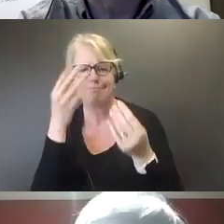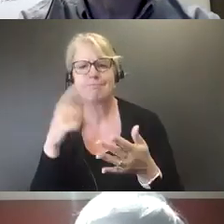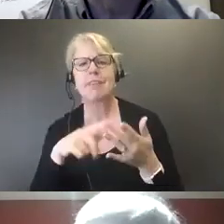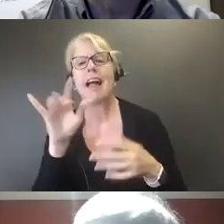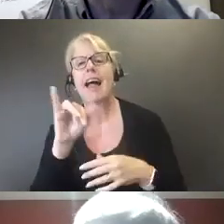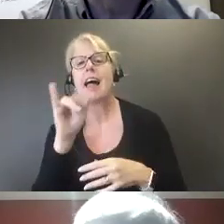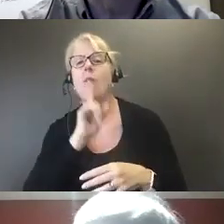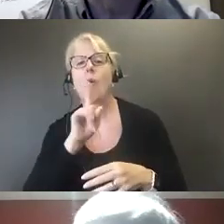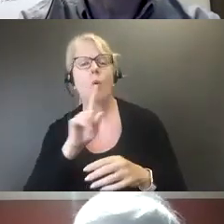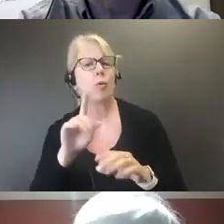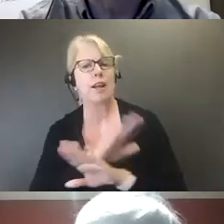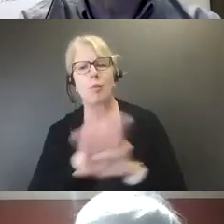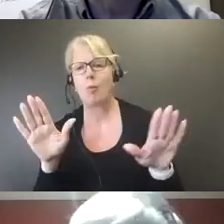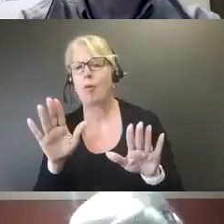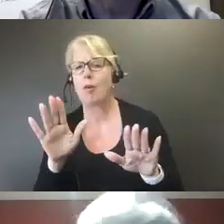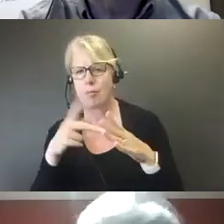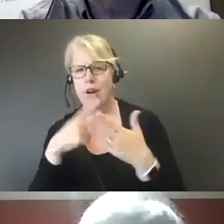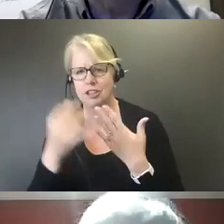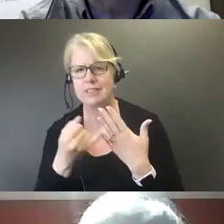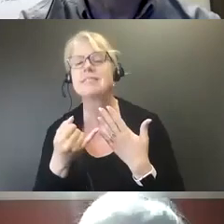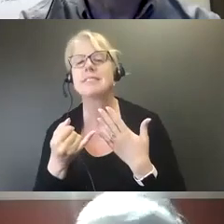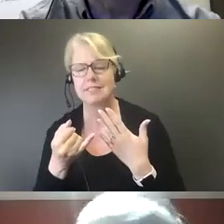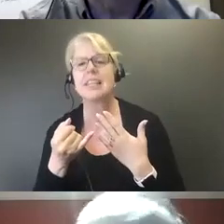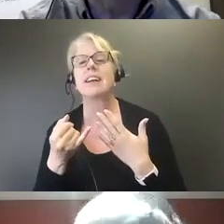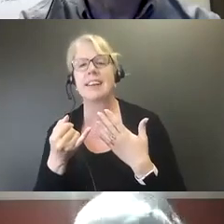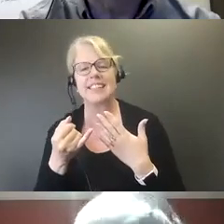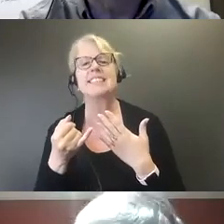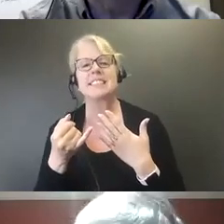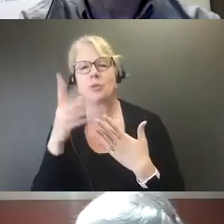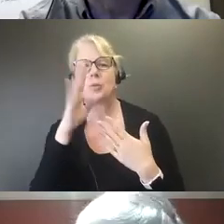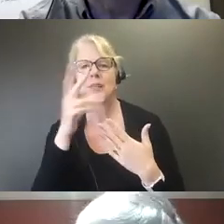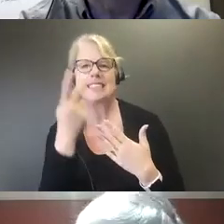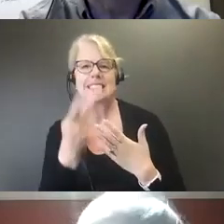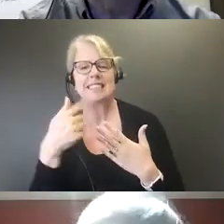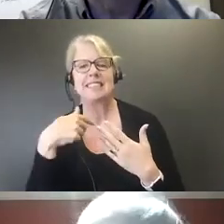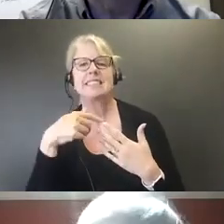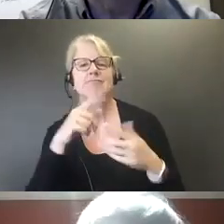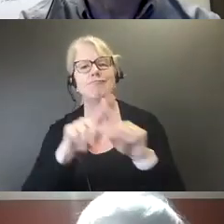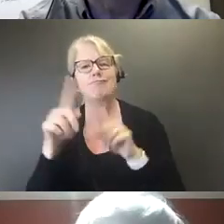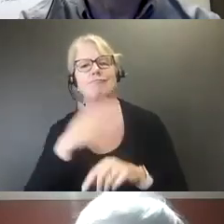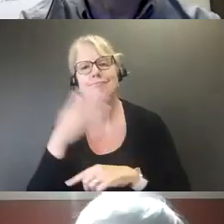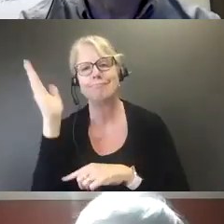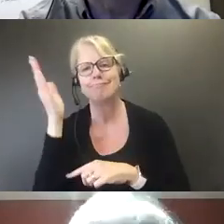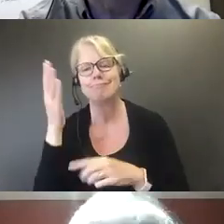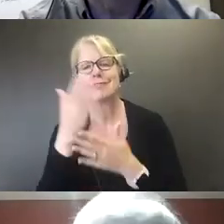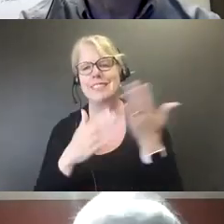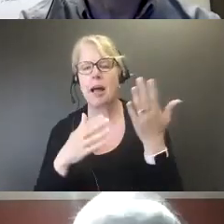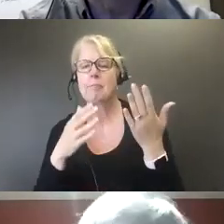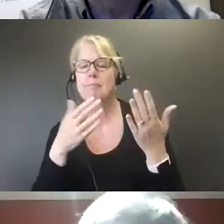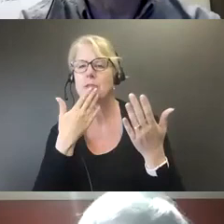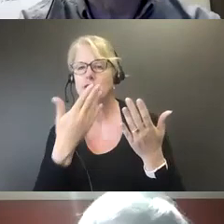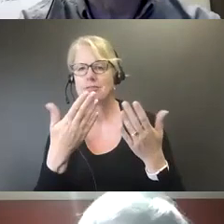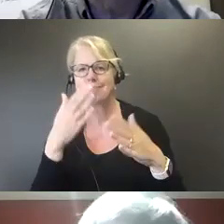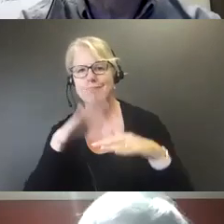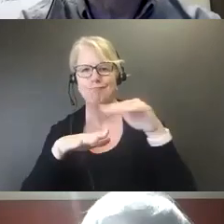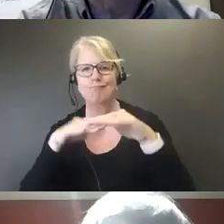More project. And you'll see how, as I go through the presentation, some of this overlaps quite nicely, and